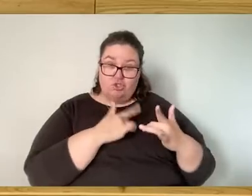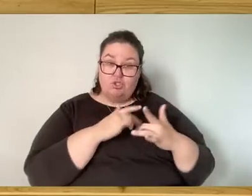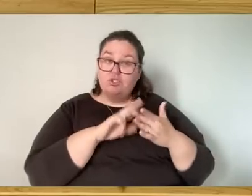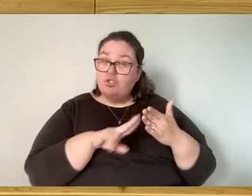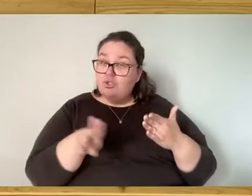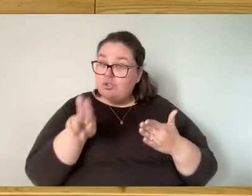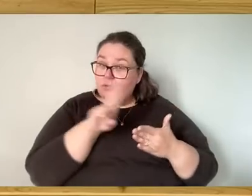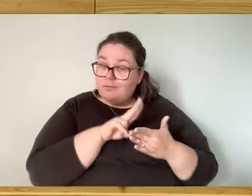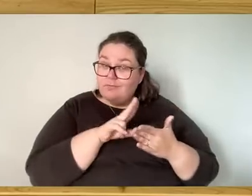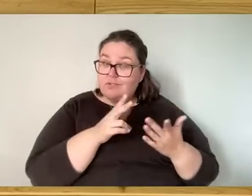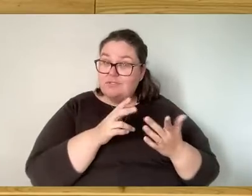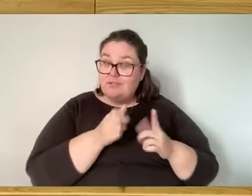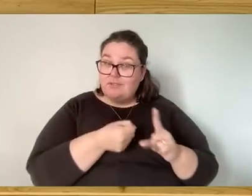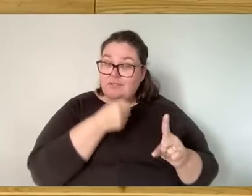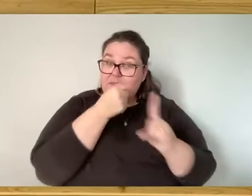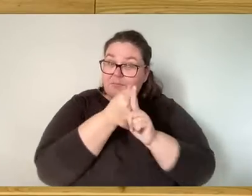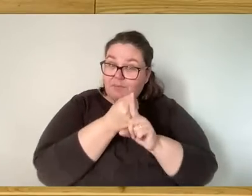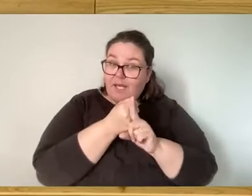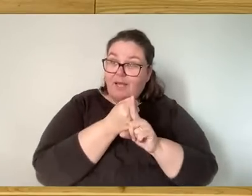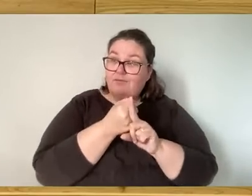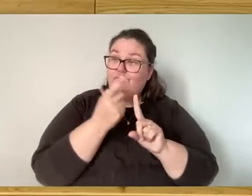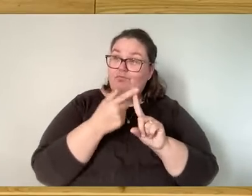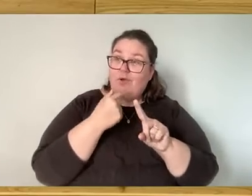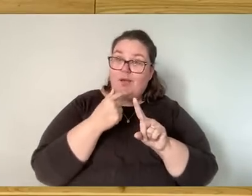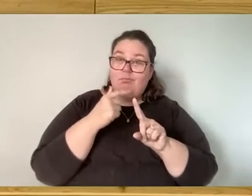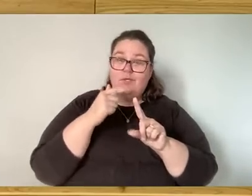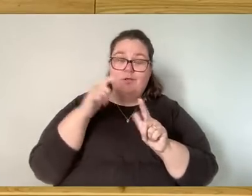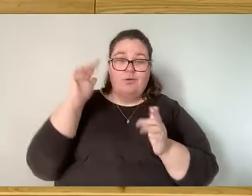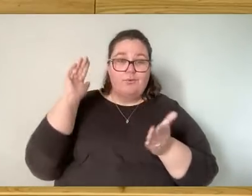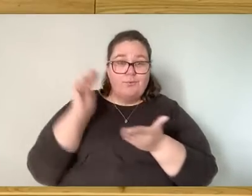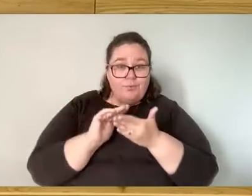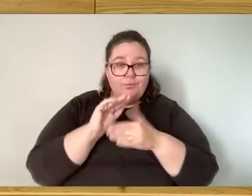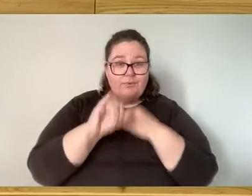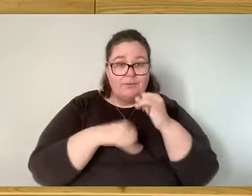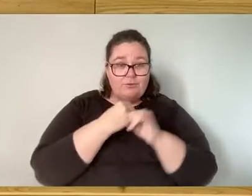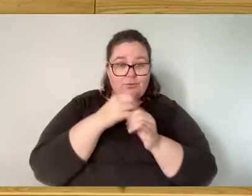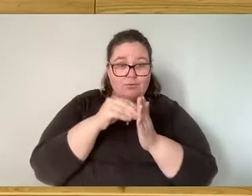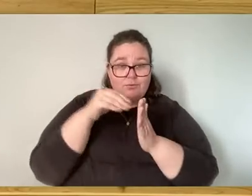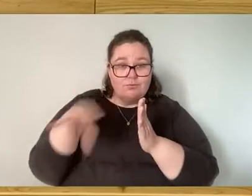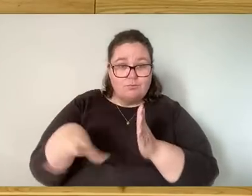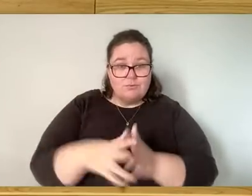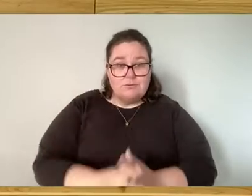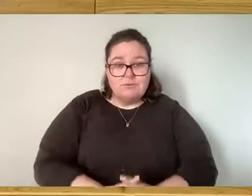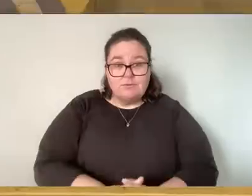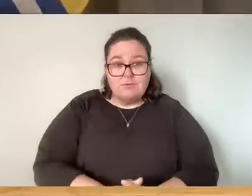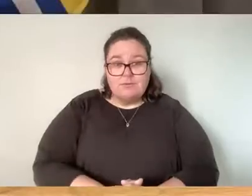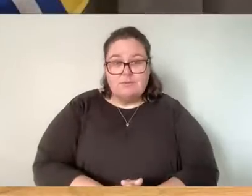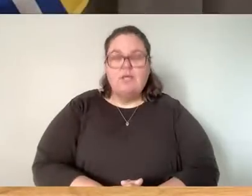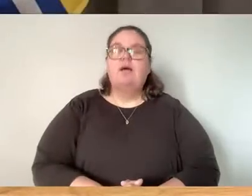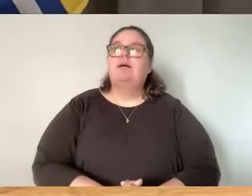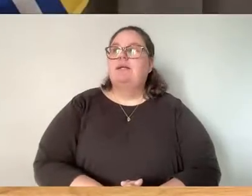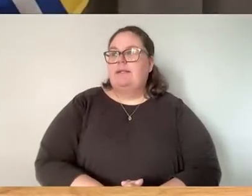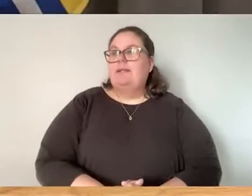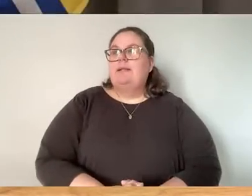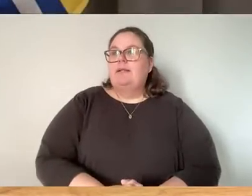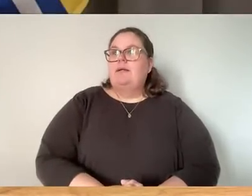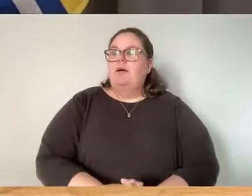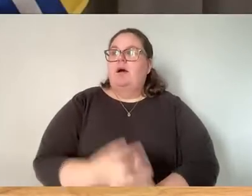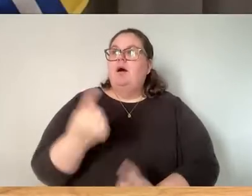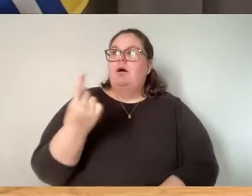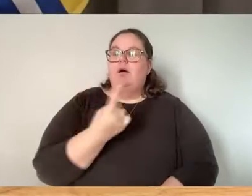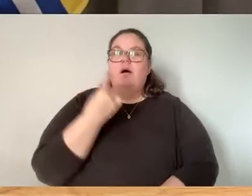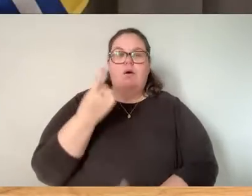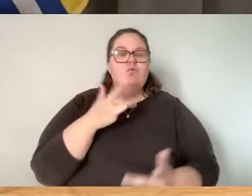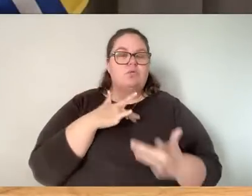they might be impacted by having less international students? I'm always concerned. I'm always concerned of any